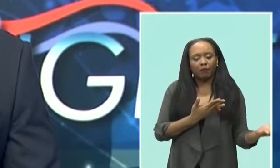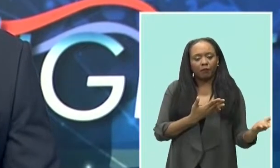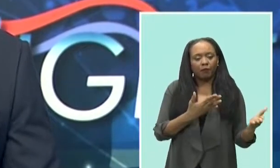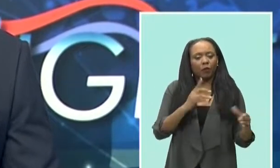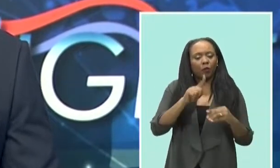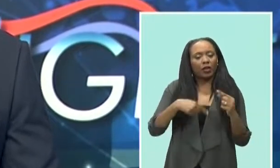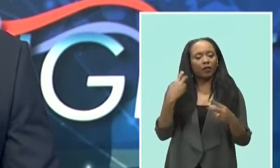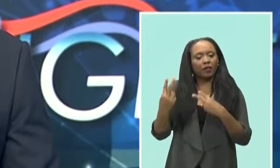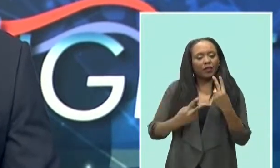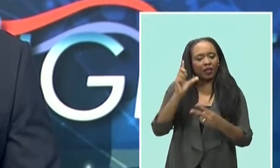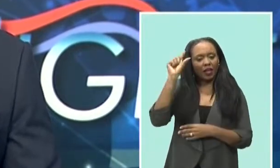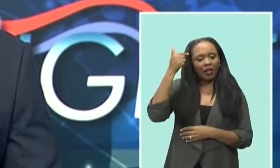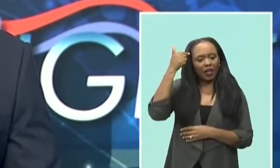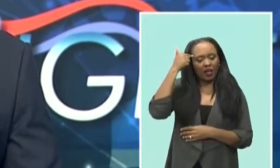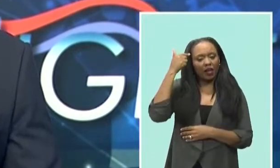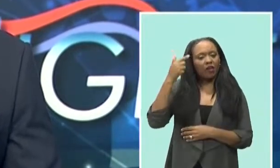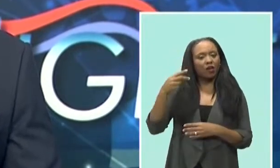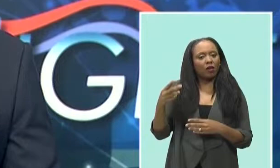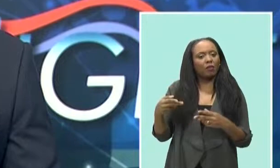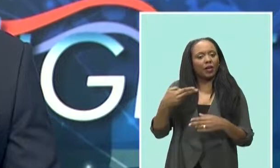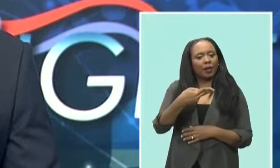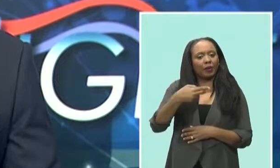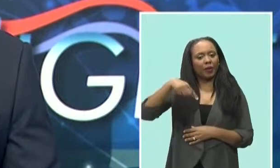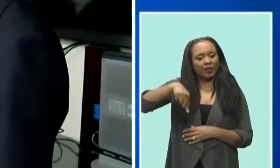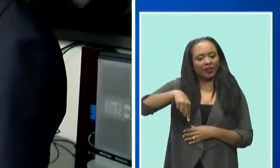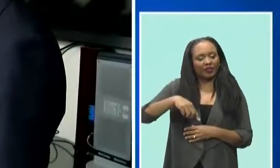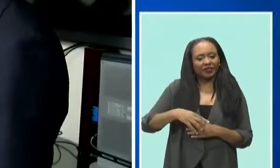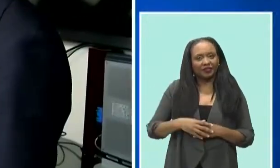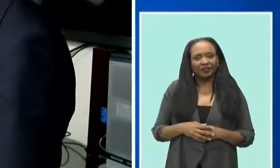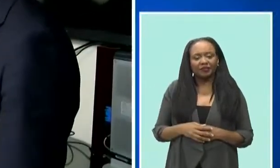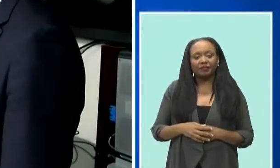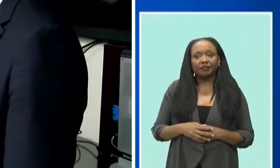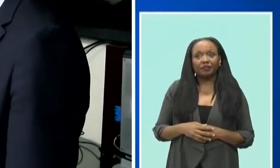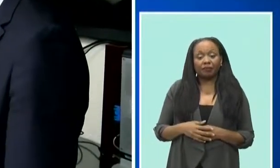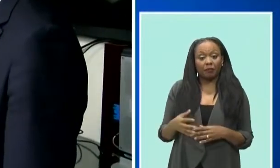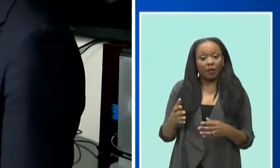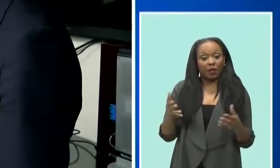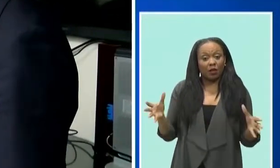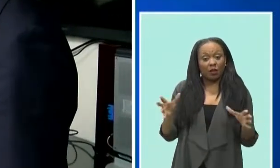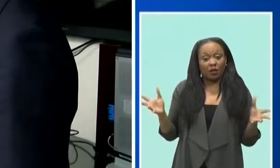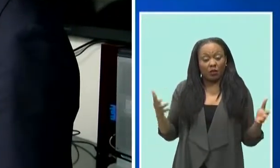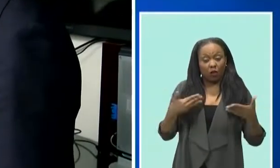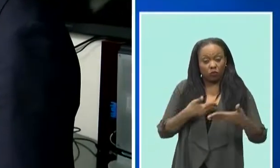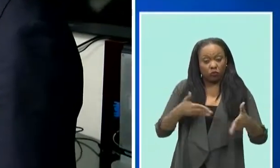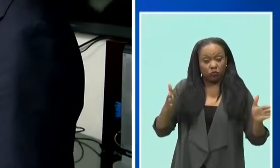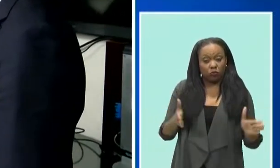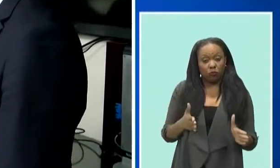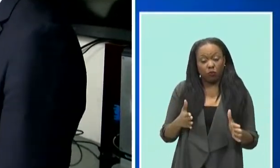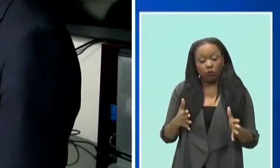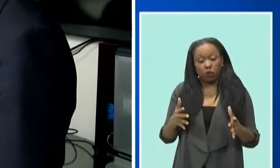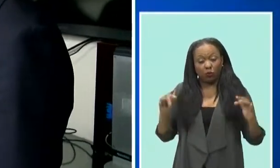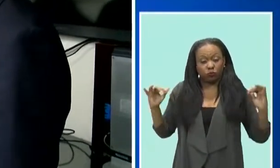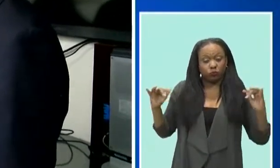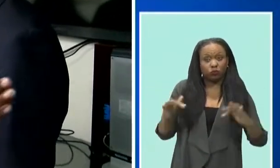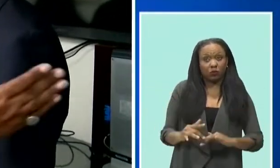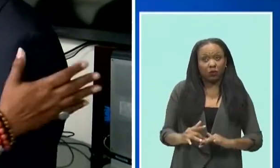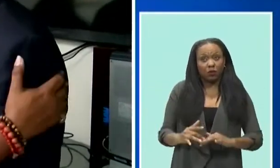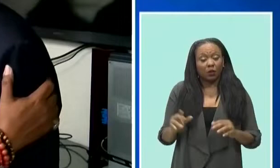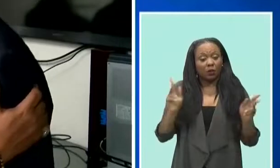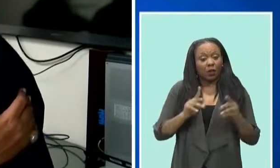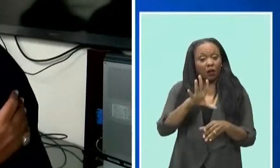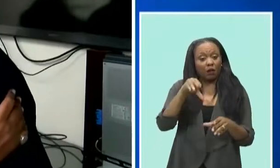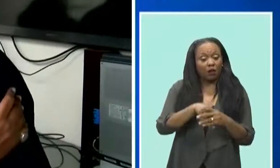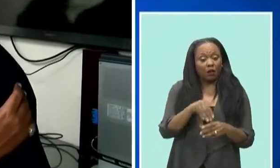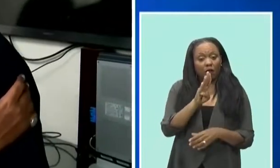morning at government headquarters. The conference room was filled with members of the IMF's visiting mission and major players in the BERT